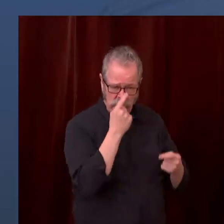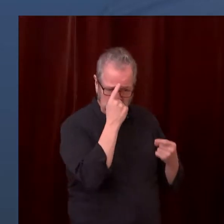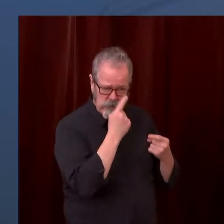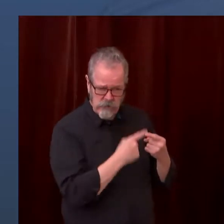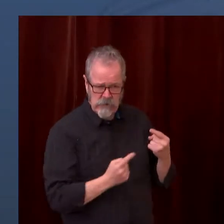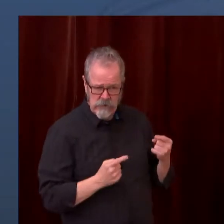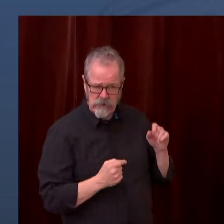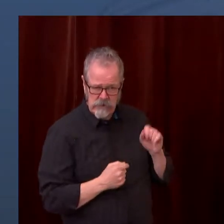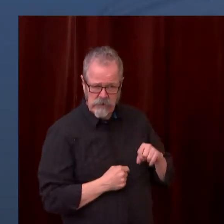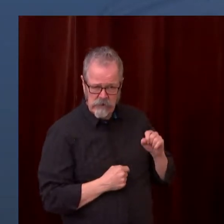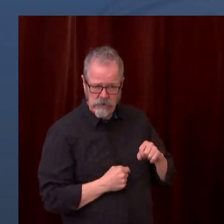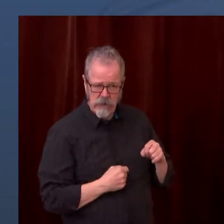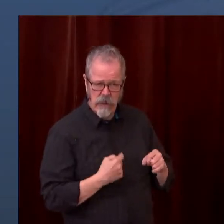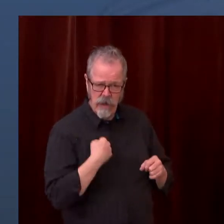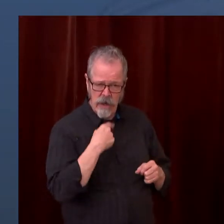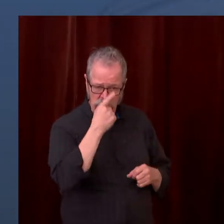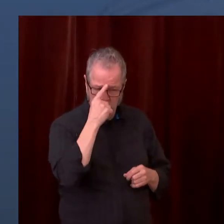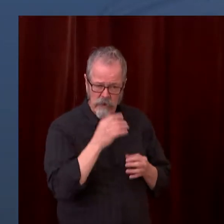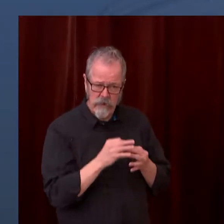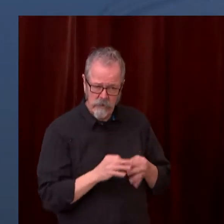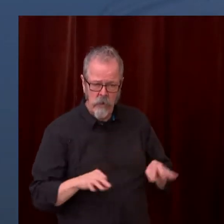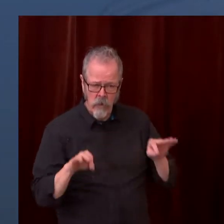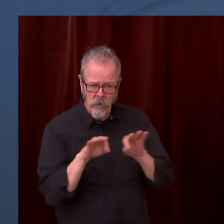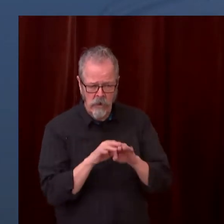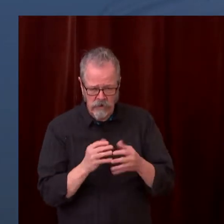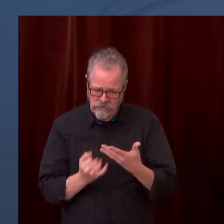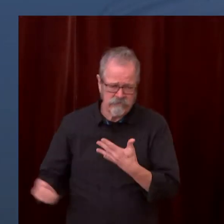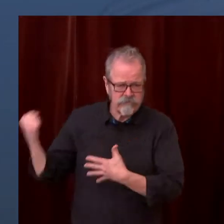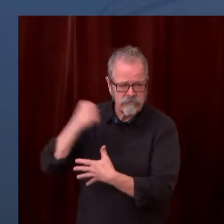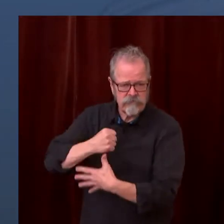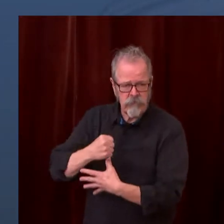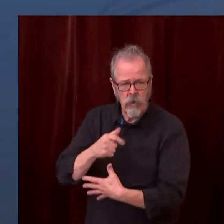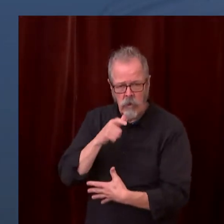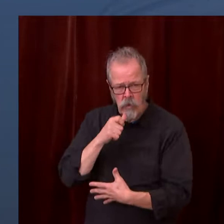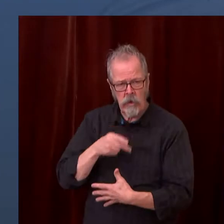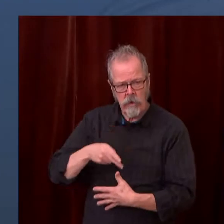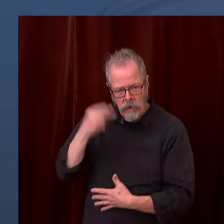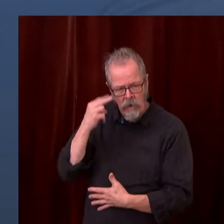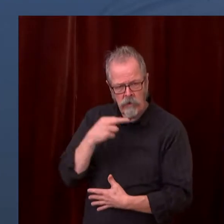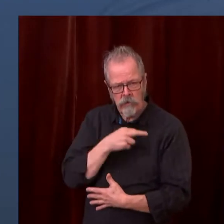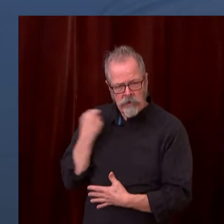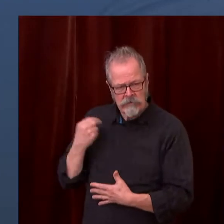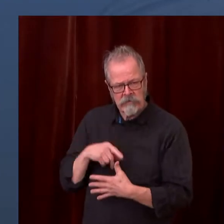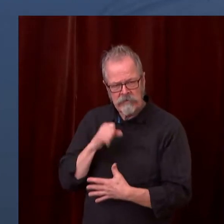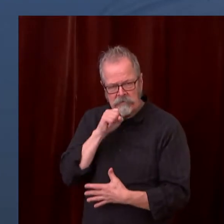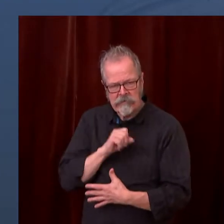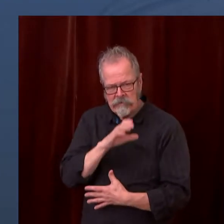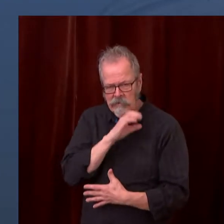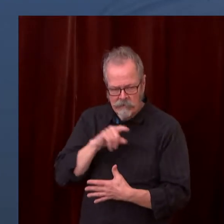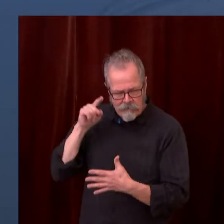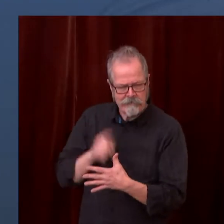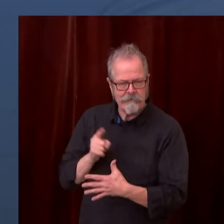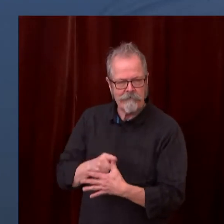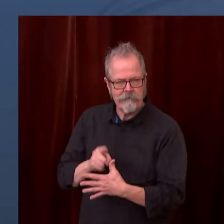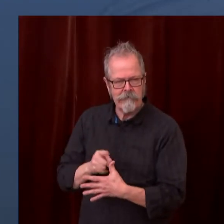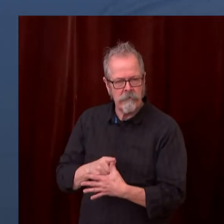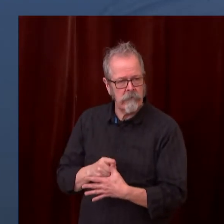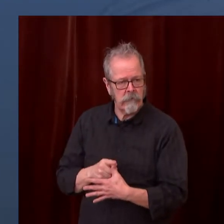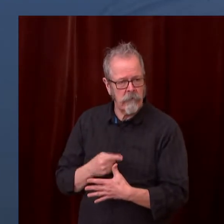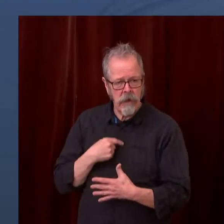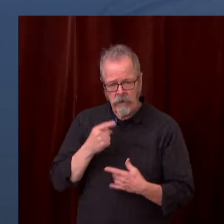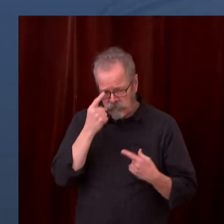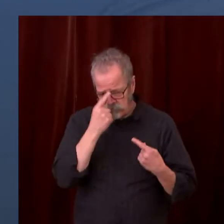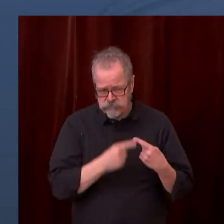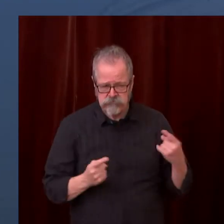access to these vaccines to the group that's in the most dangerous category, and that's older folks. I also believe that it was good that when we